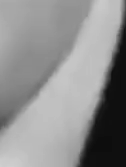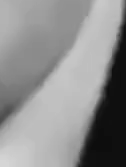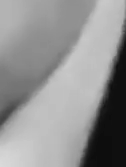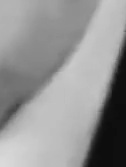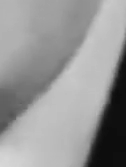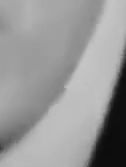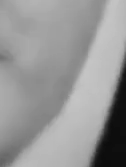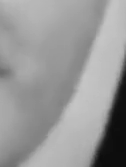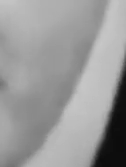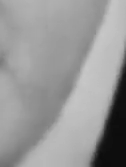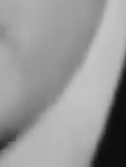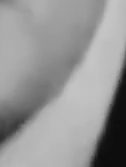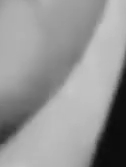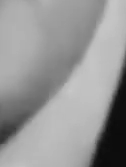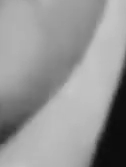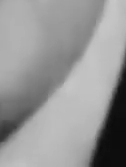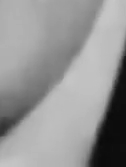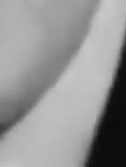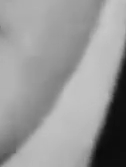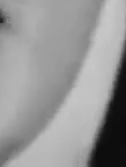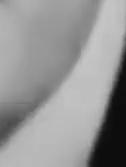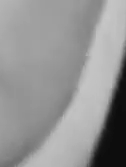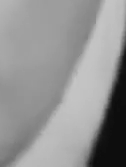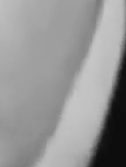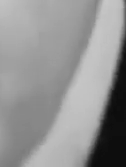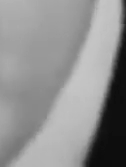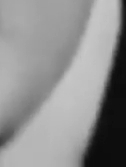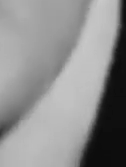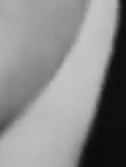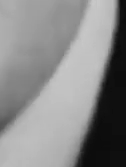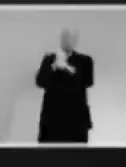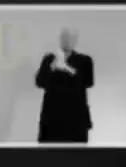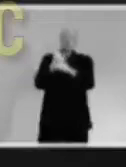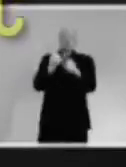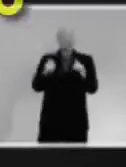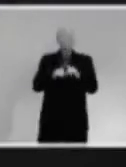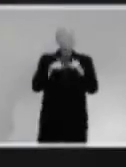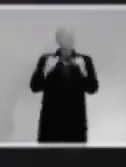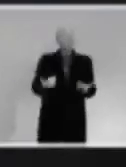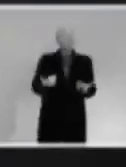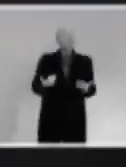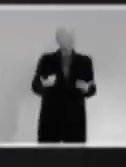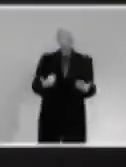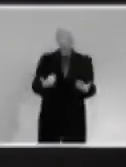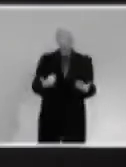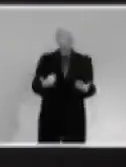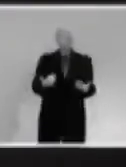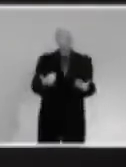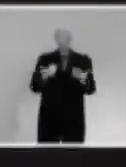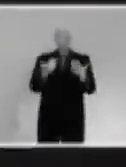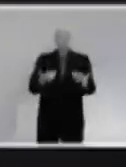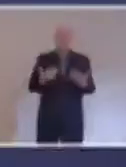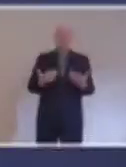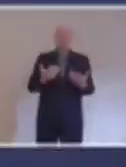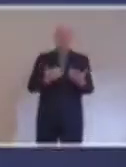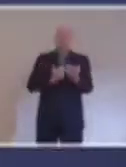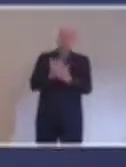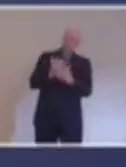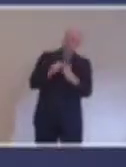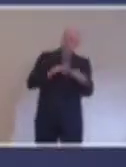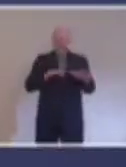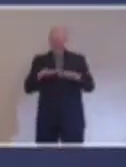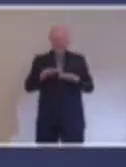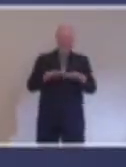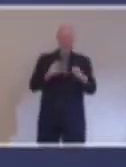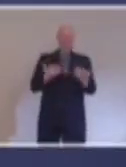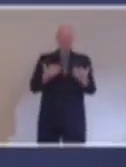Jerusalem that they wanted to build. And that's what we're doing now, in the teeth of this pandemic. We're